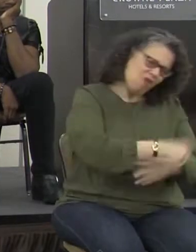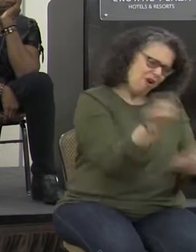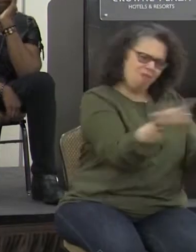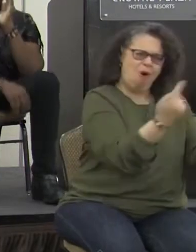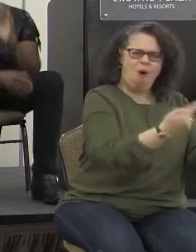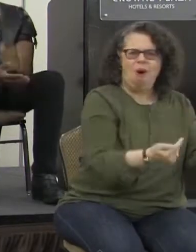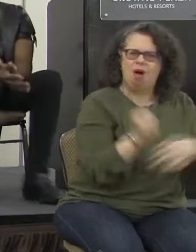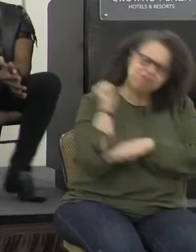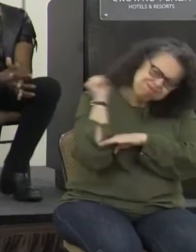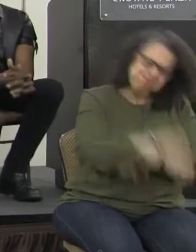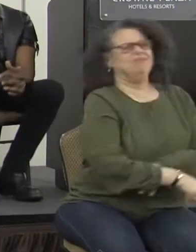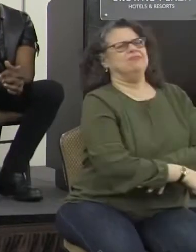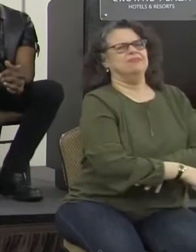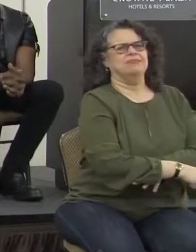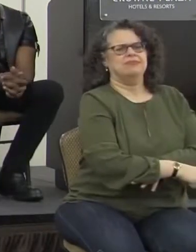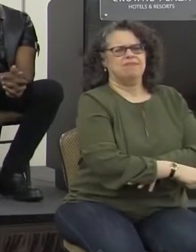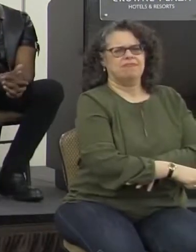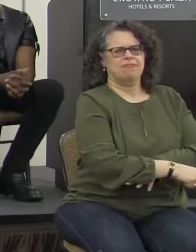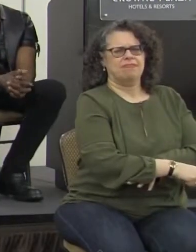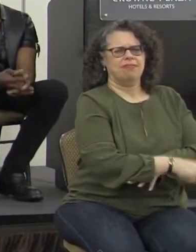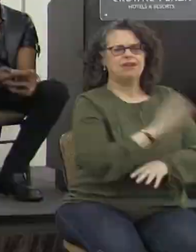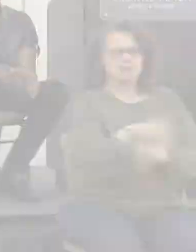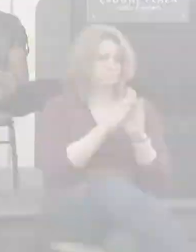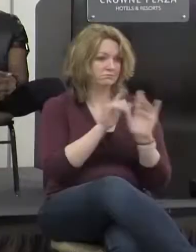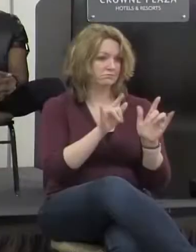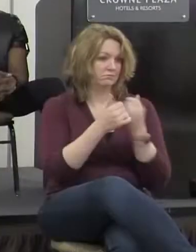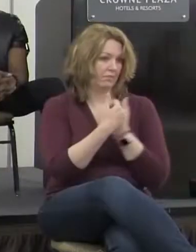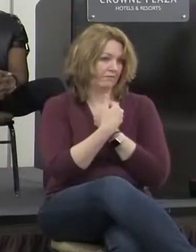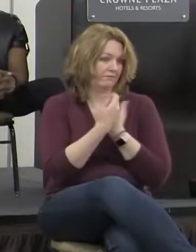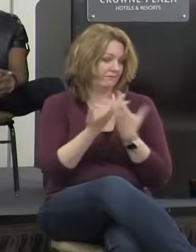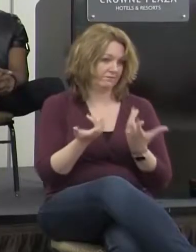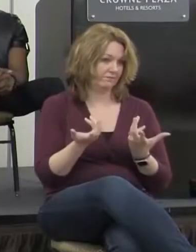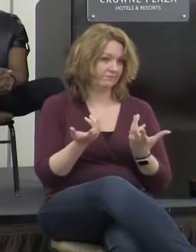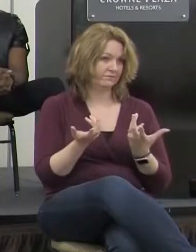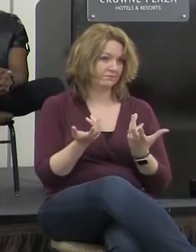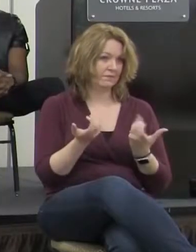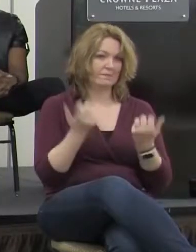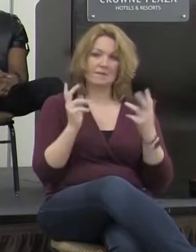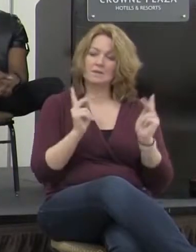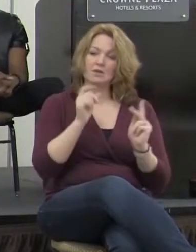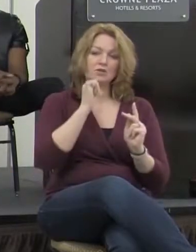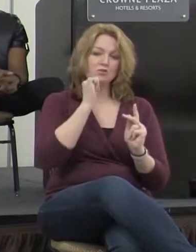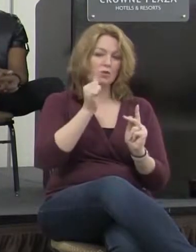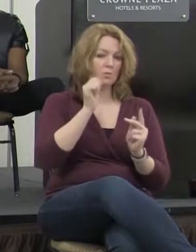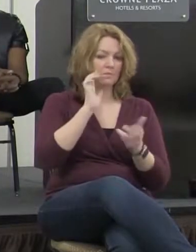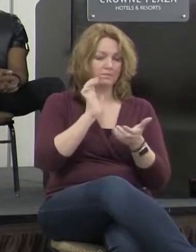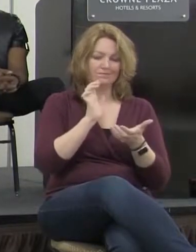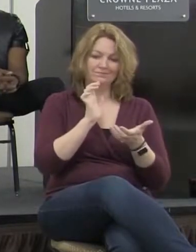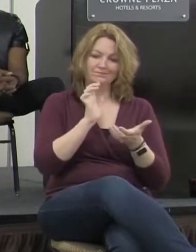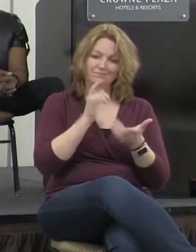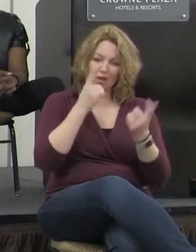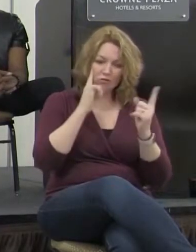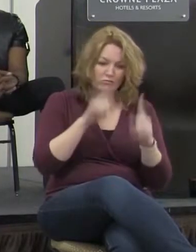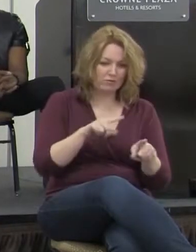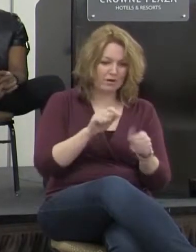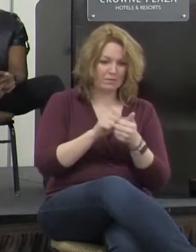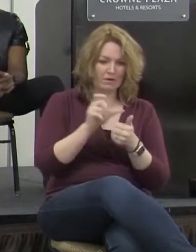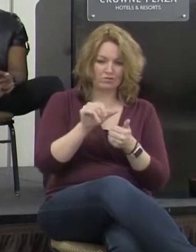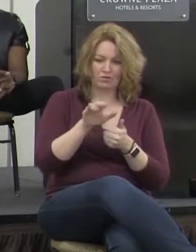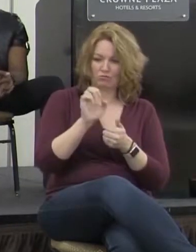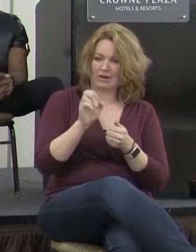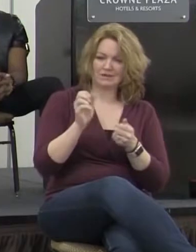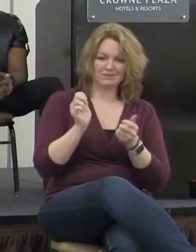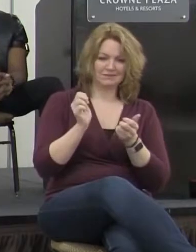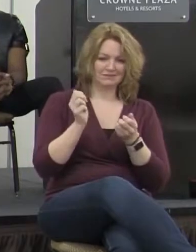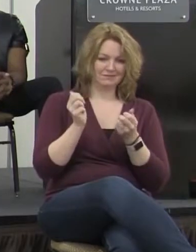this. And that's where I am in those scenes. Now, I know a lot of people don't agree with race play, and I get it from all